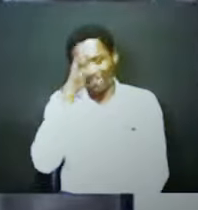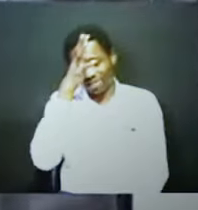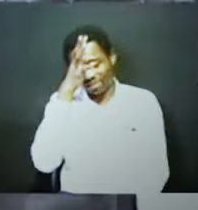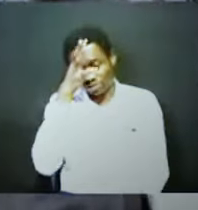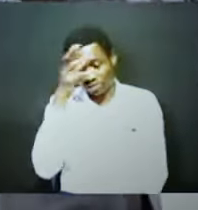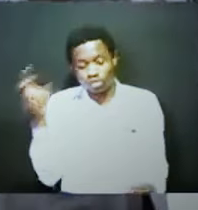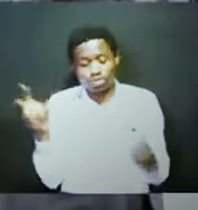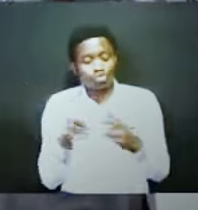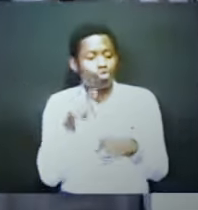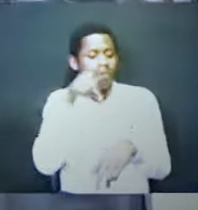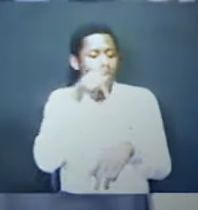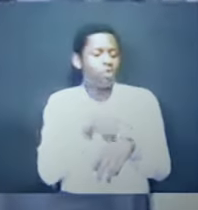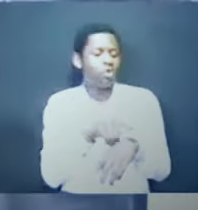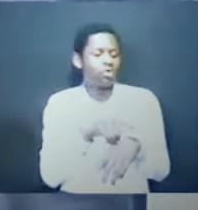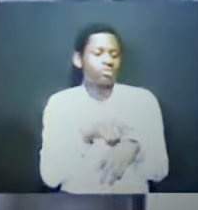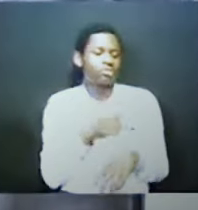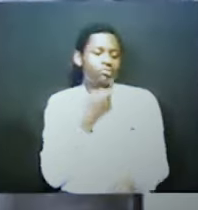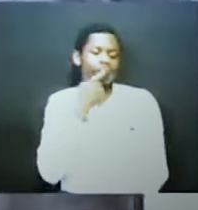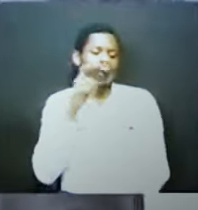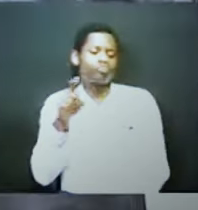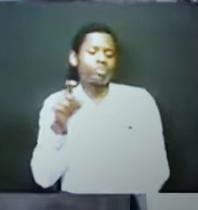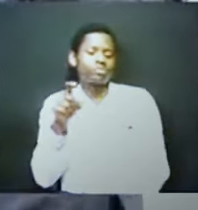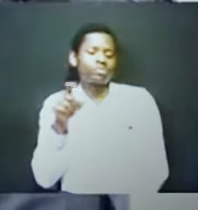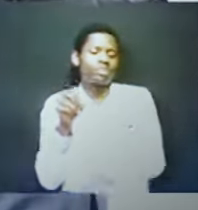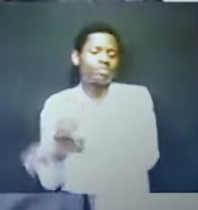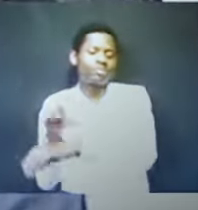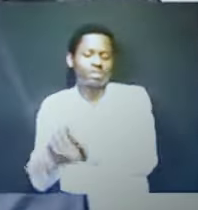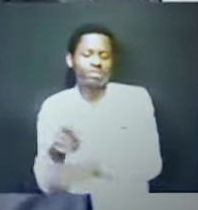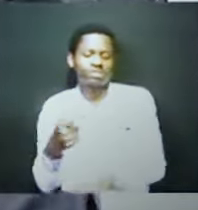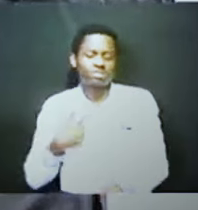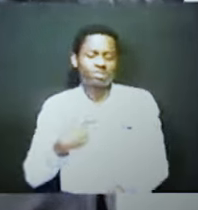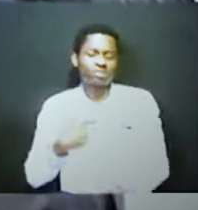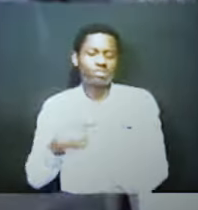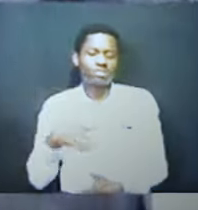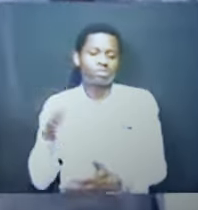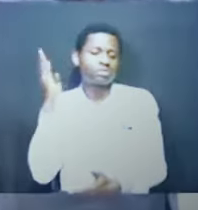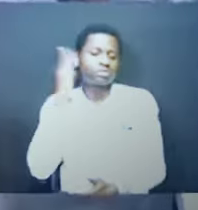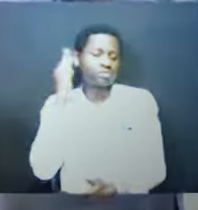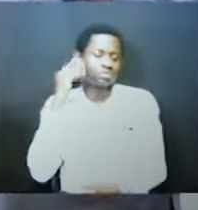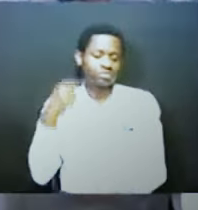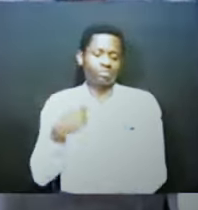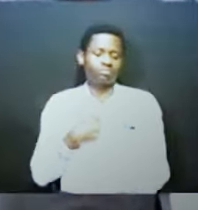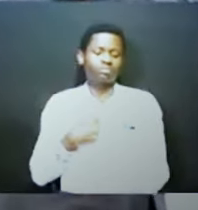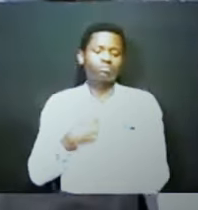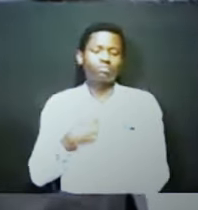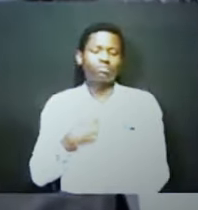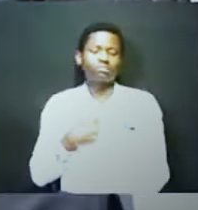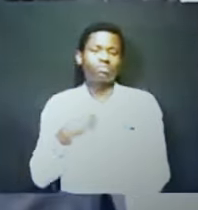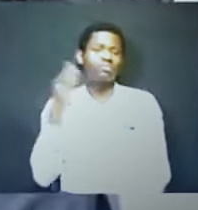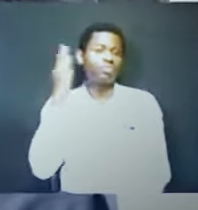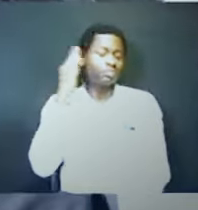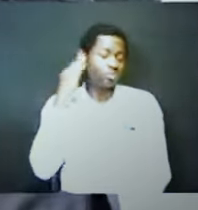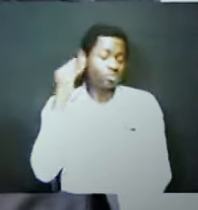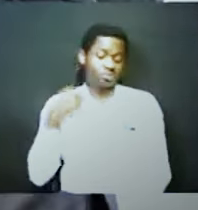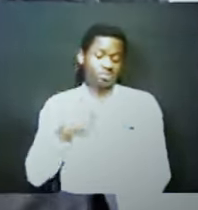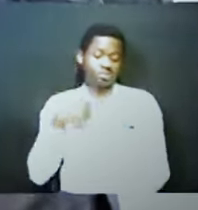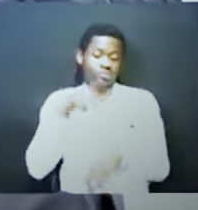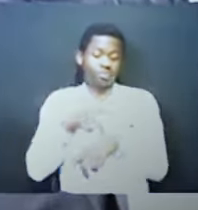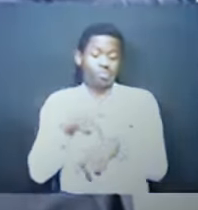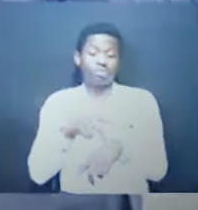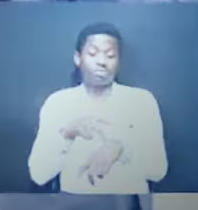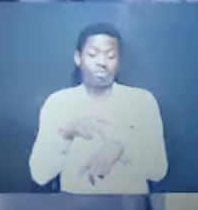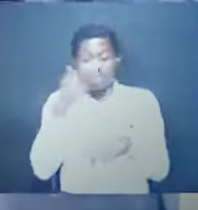imitate me. For this reason, I have sent to you Timothy, my son, whom I